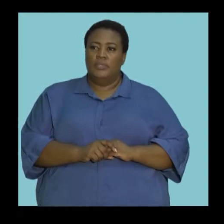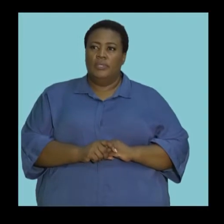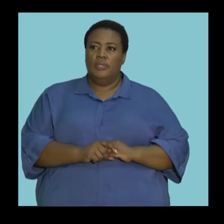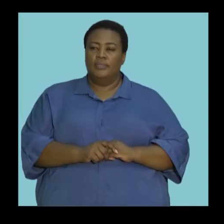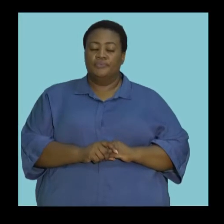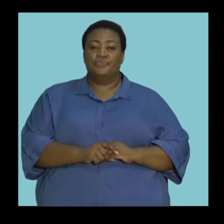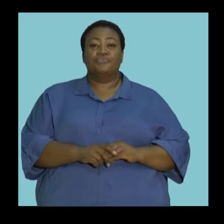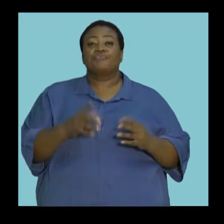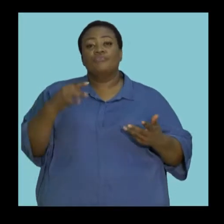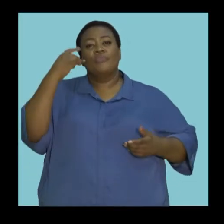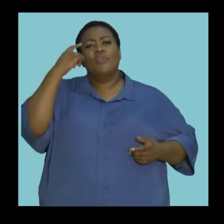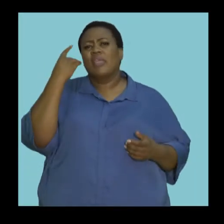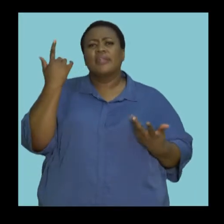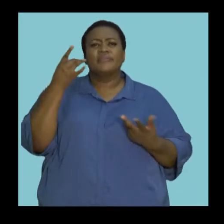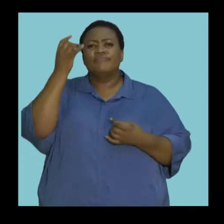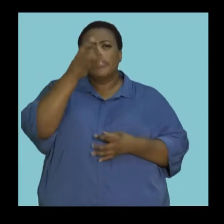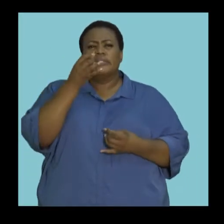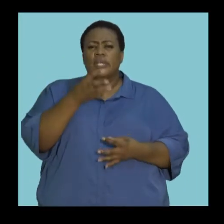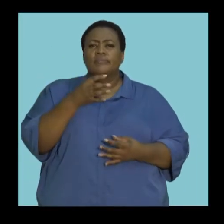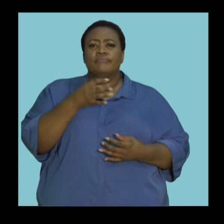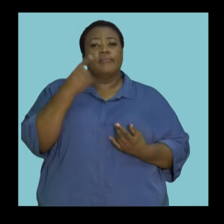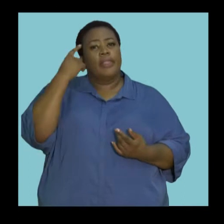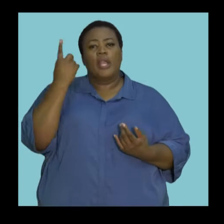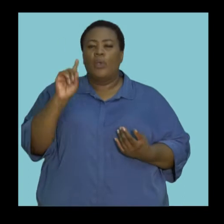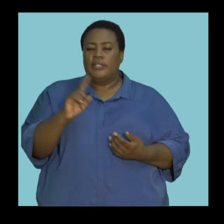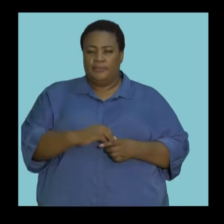So guys, if we think about data, have you ever thought about the following?